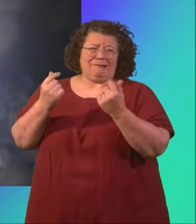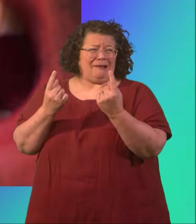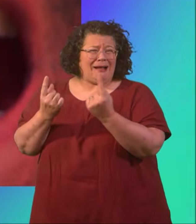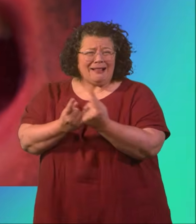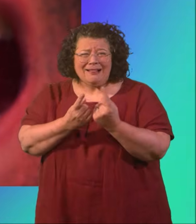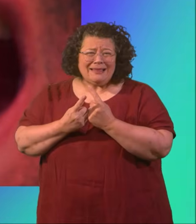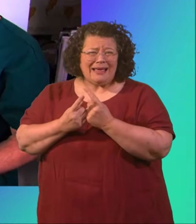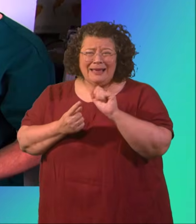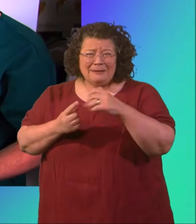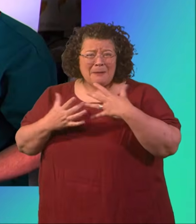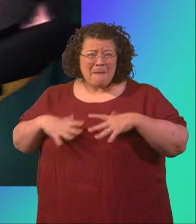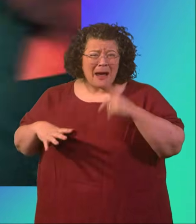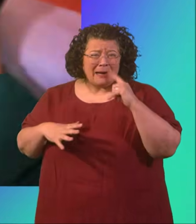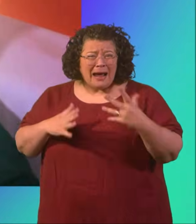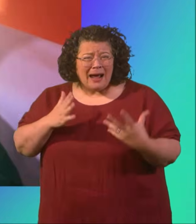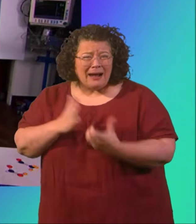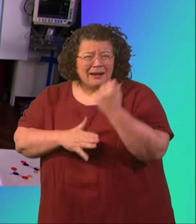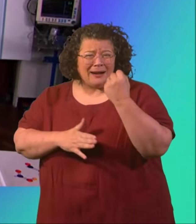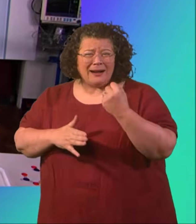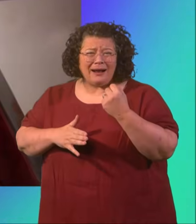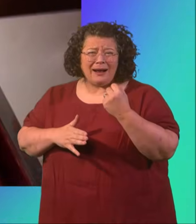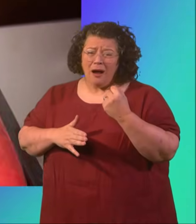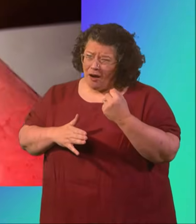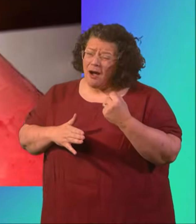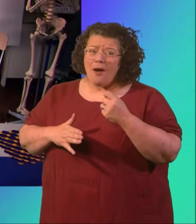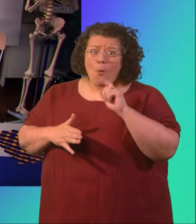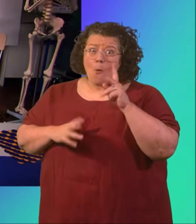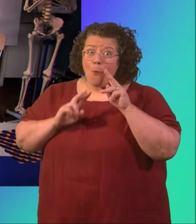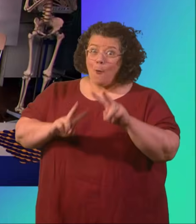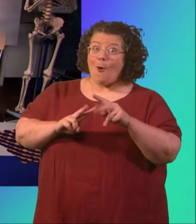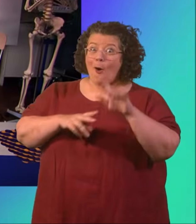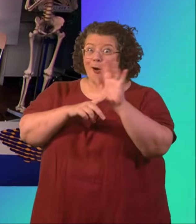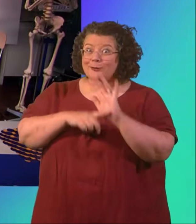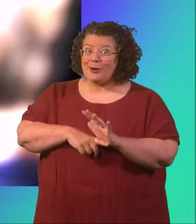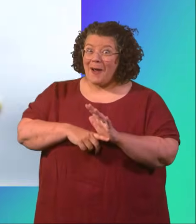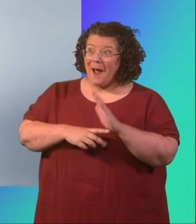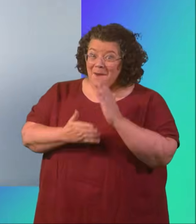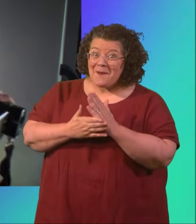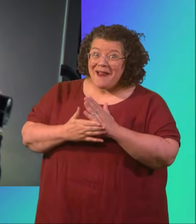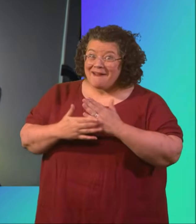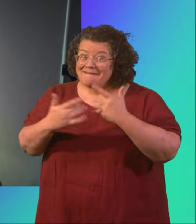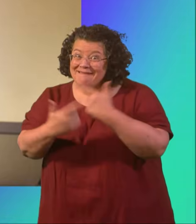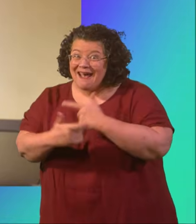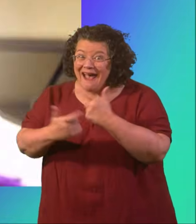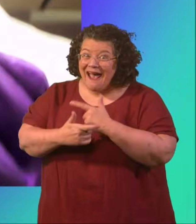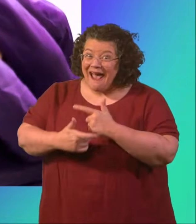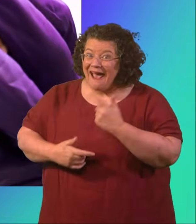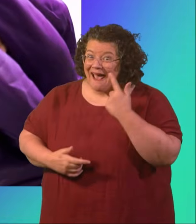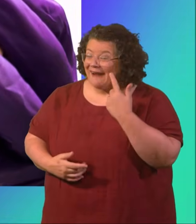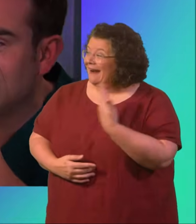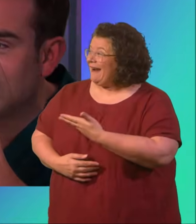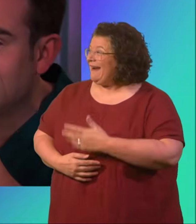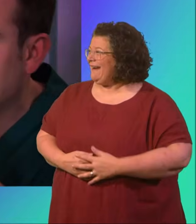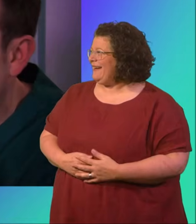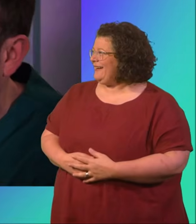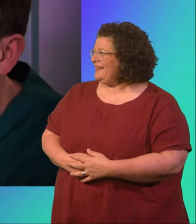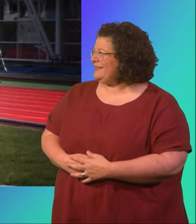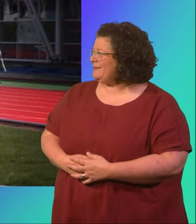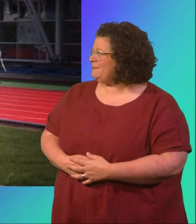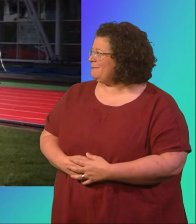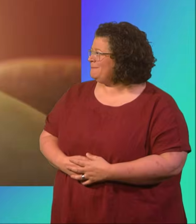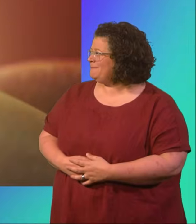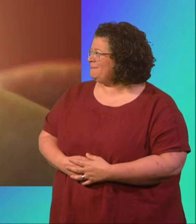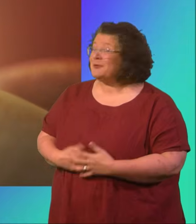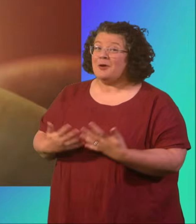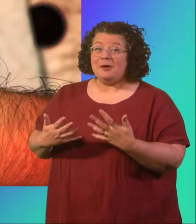To show you all the incredible things your body can do. Oh, no. Hang around, because this